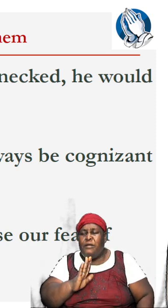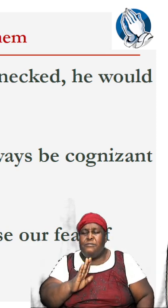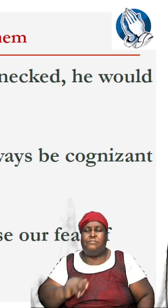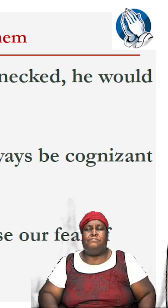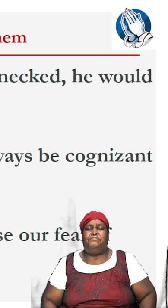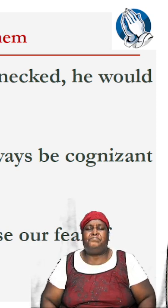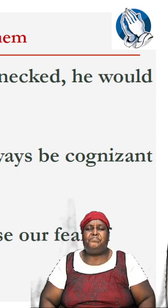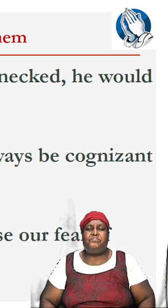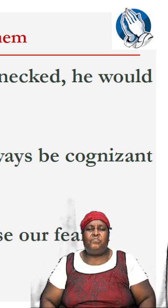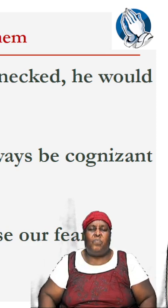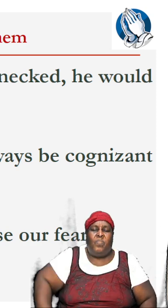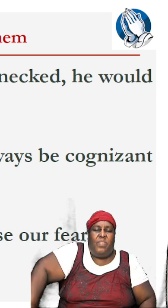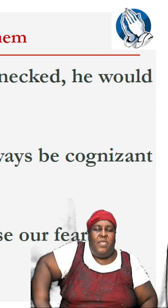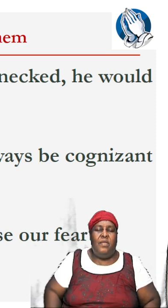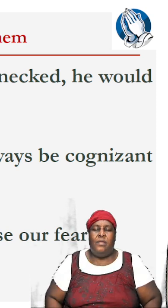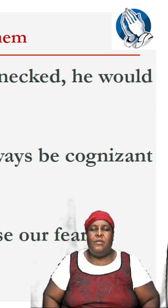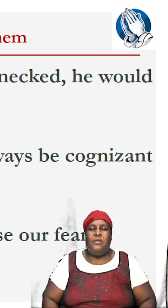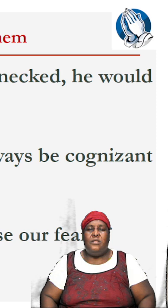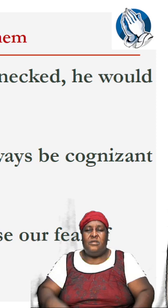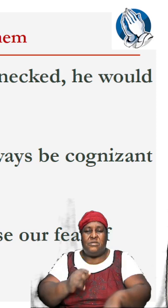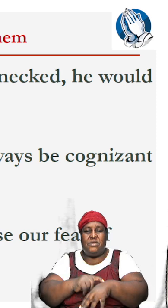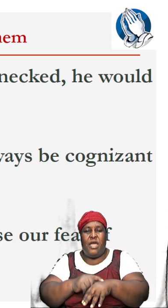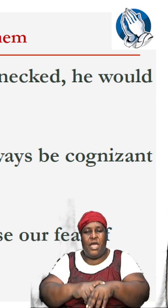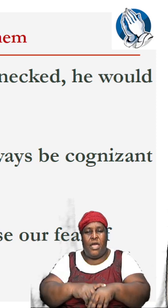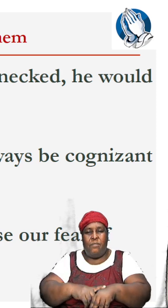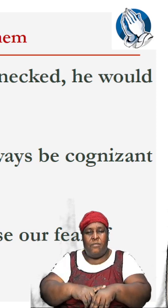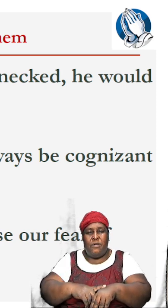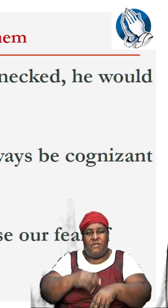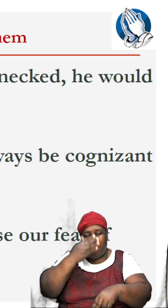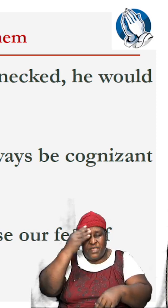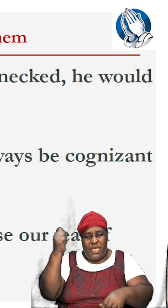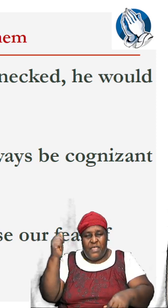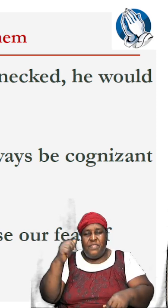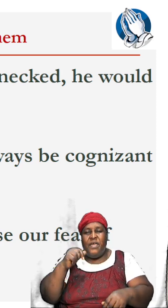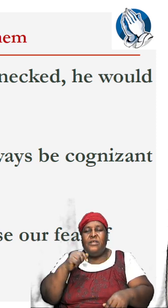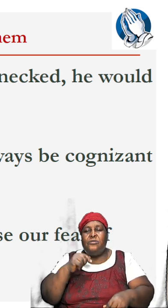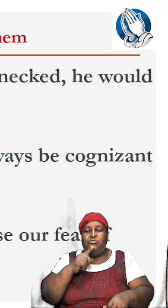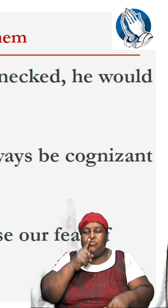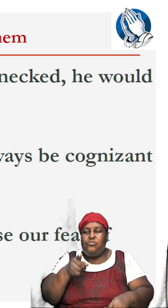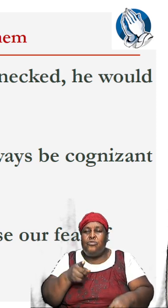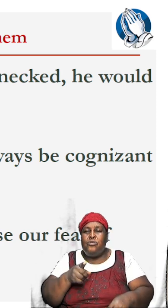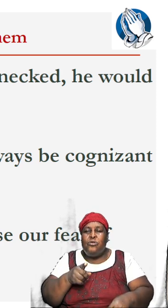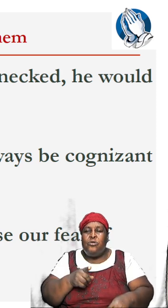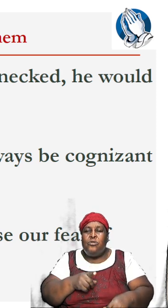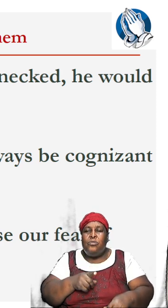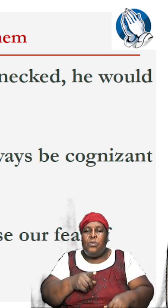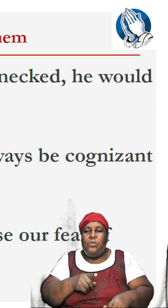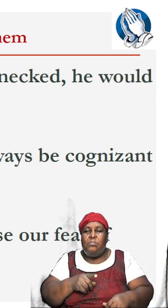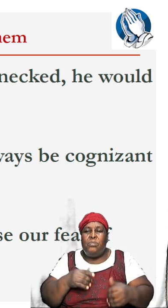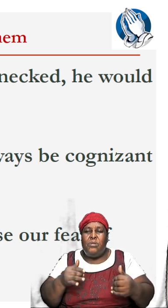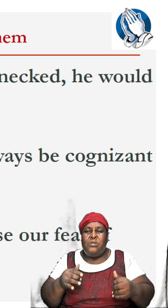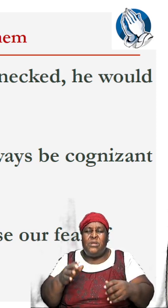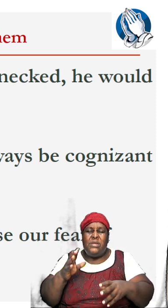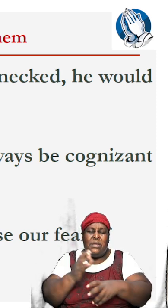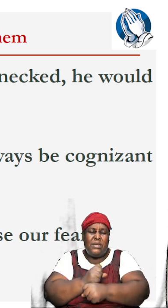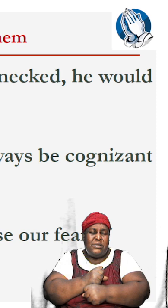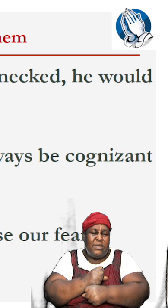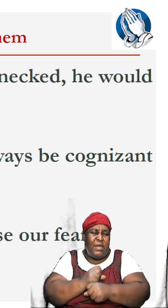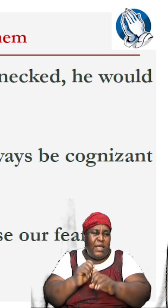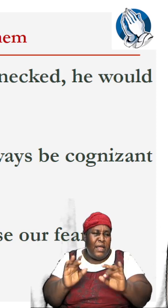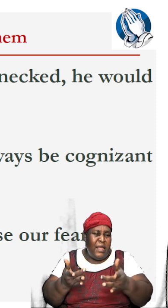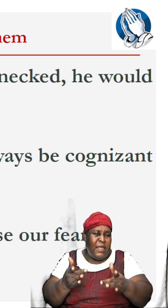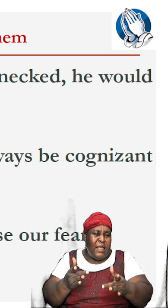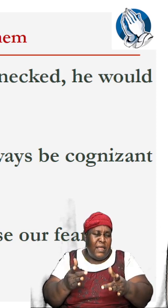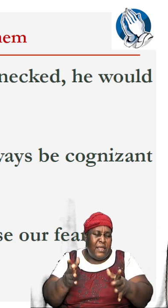God. And the moment we forget that fact, we run the risk, amen, of taking in